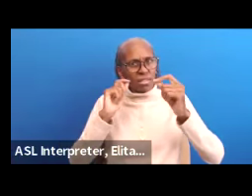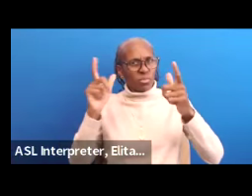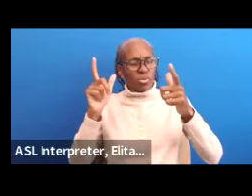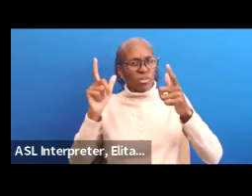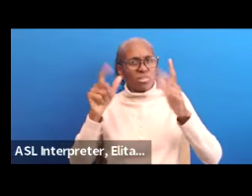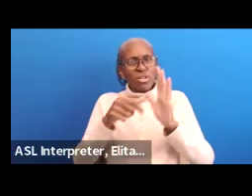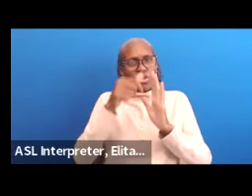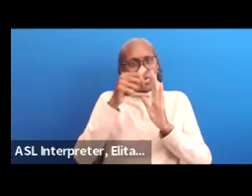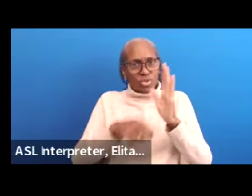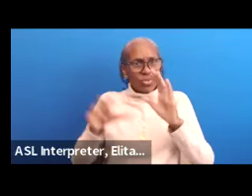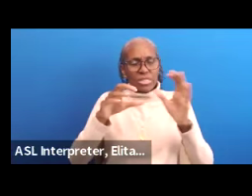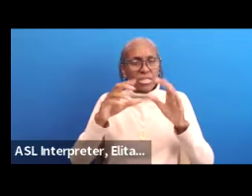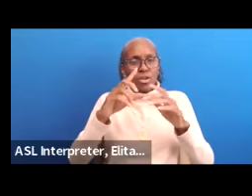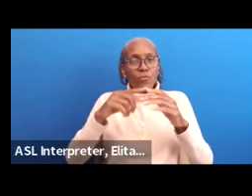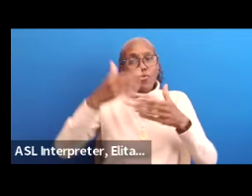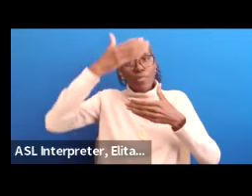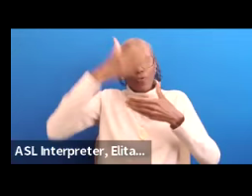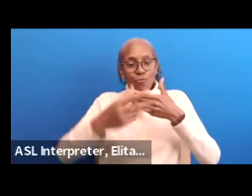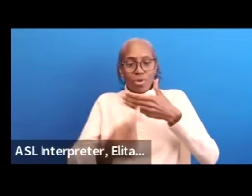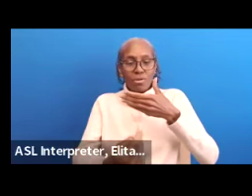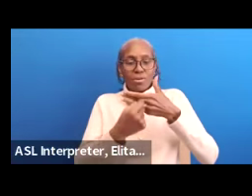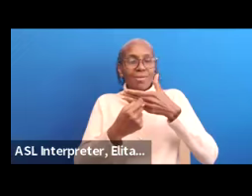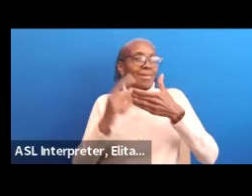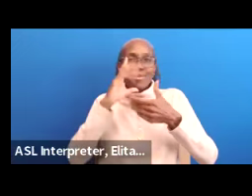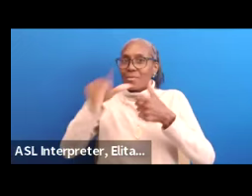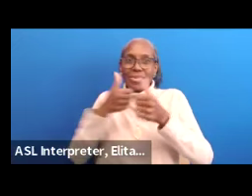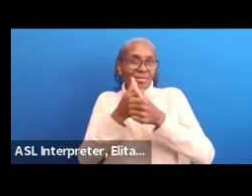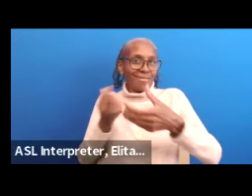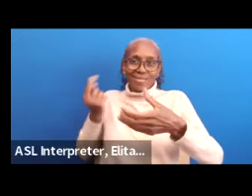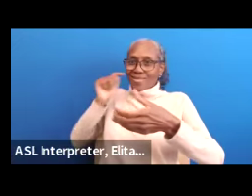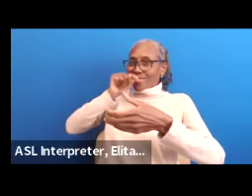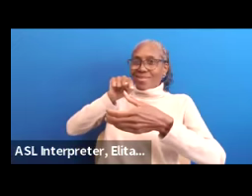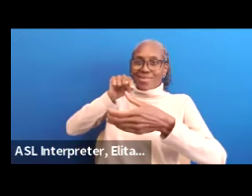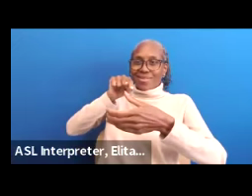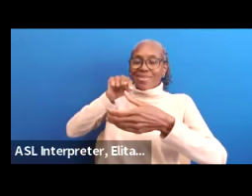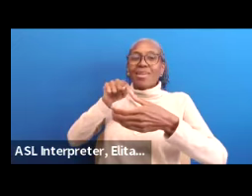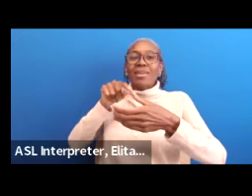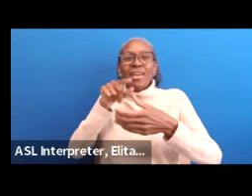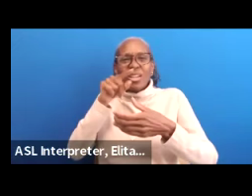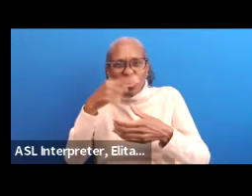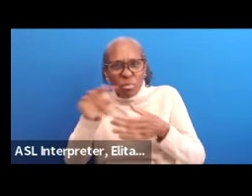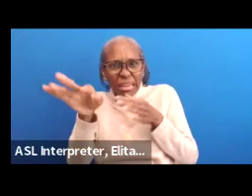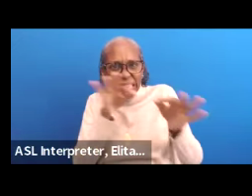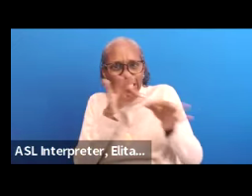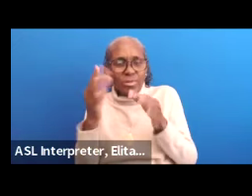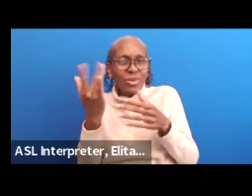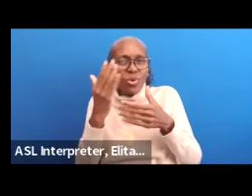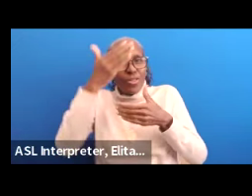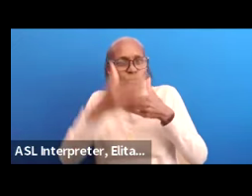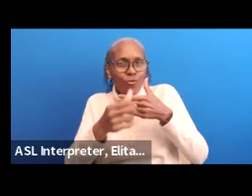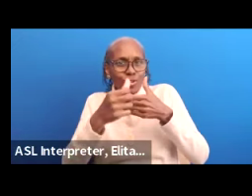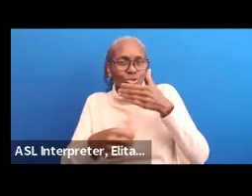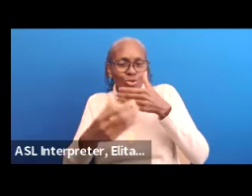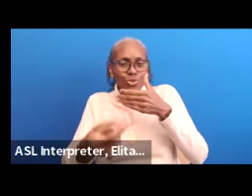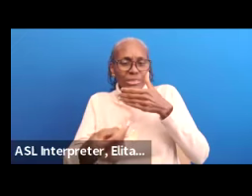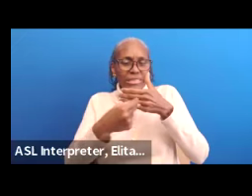the surgery is done from the front of the neck instead of at the back of the neck. And so, can you explain maybe why that is? Why